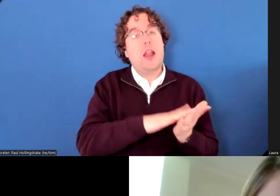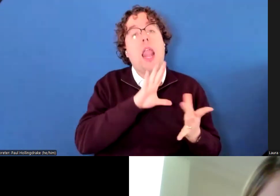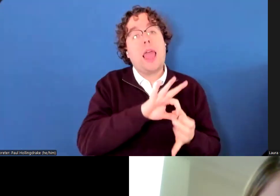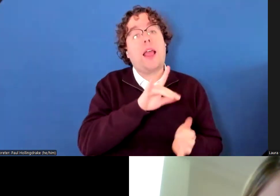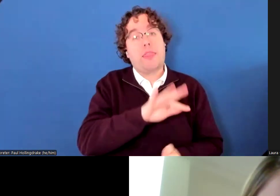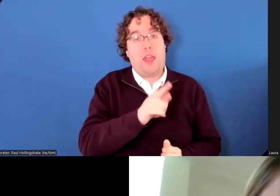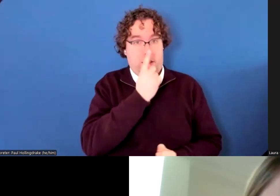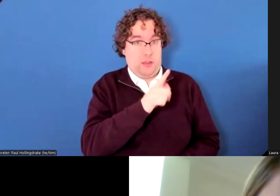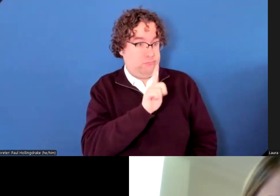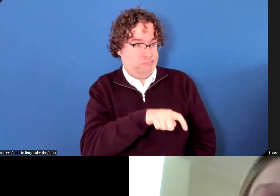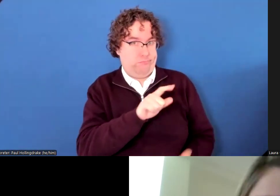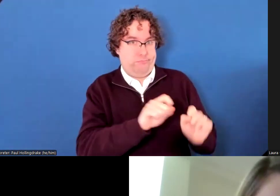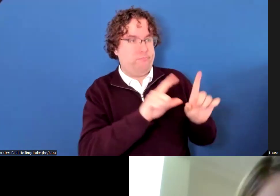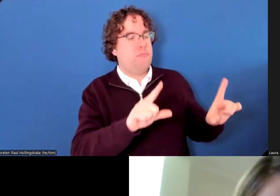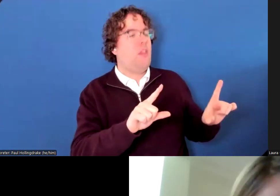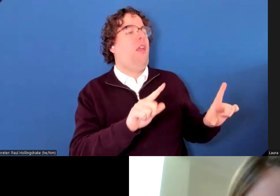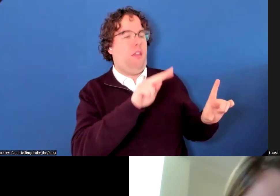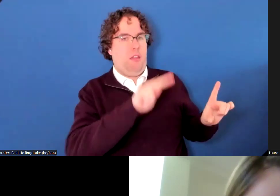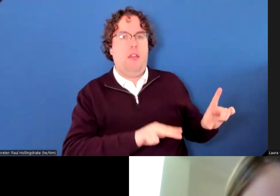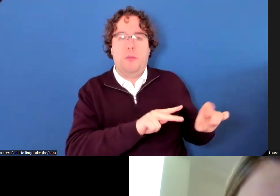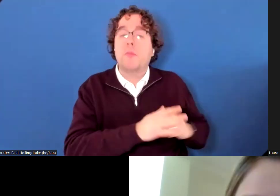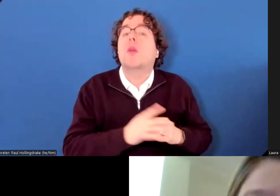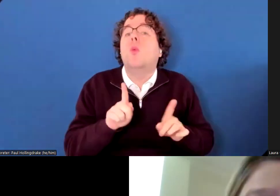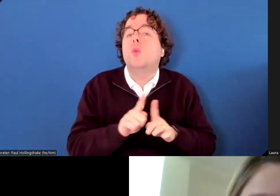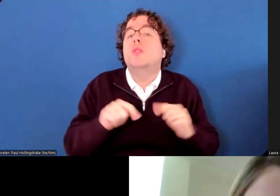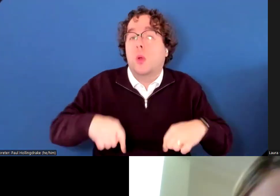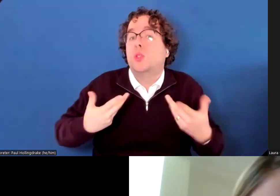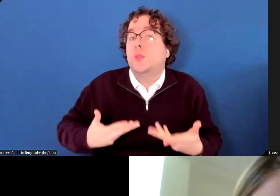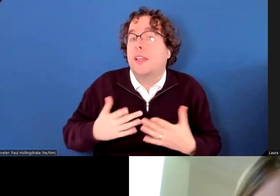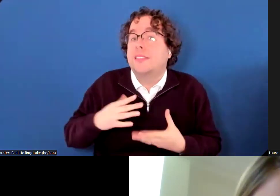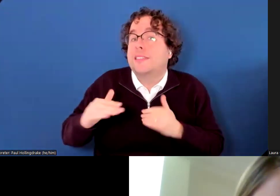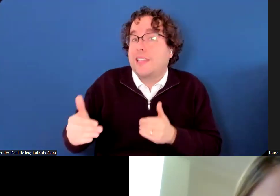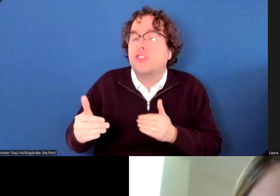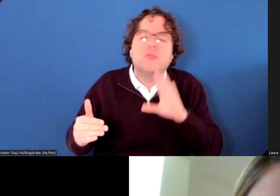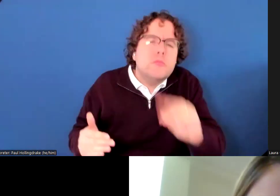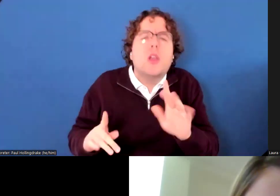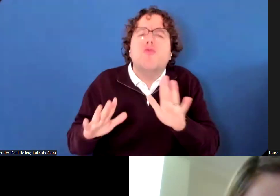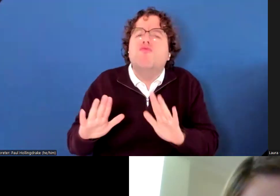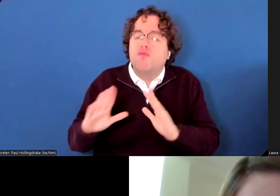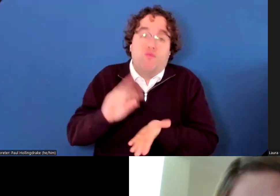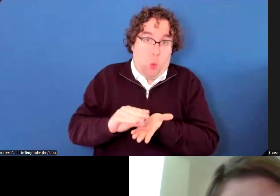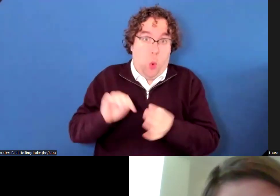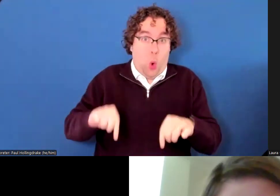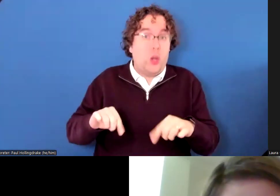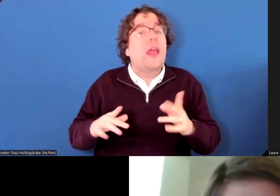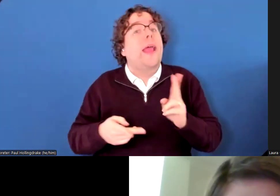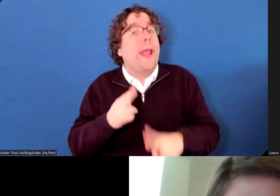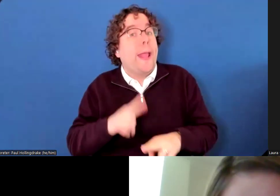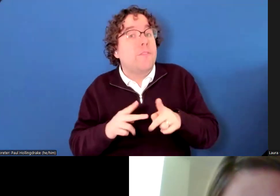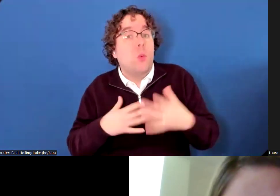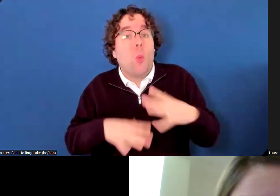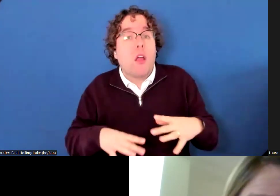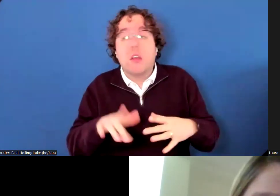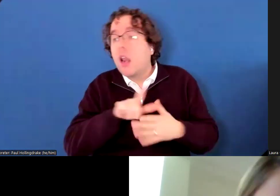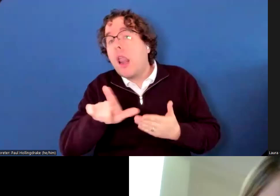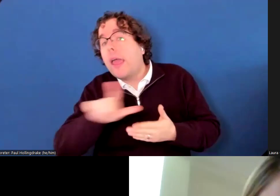So the format of today's session, and just to add as well, we're recording today's session. So if you want to refer back to it